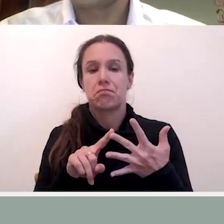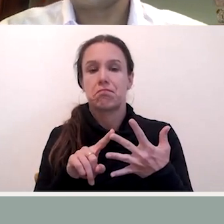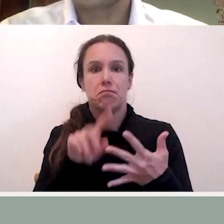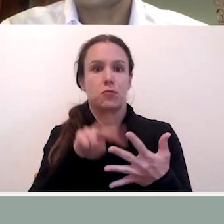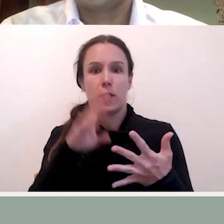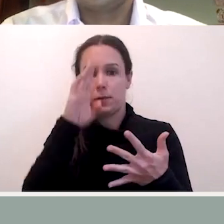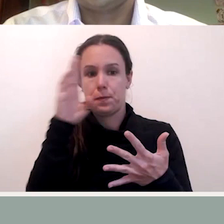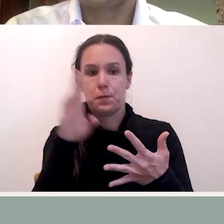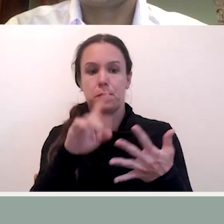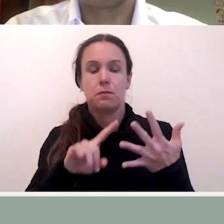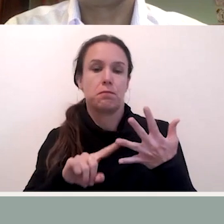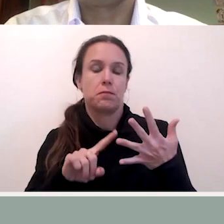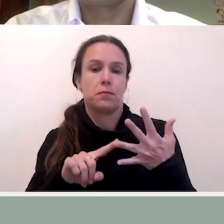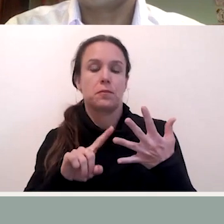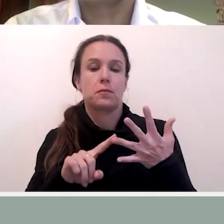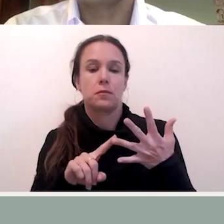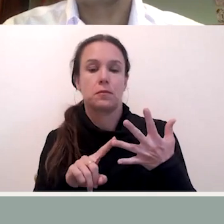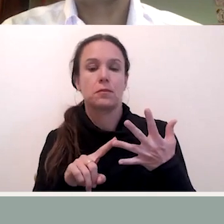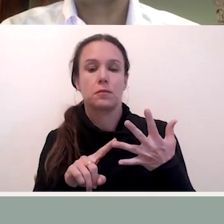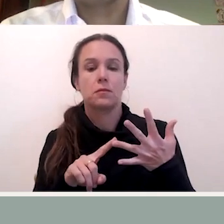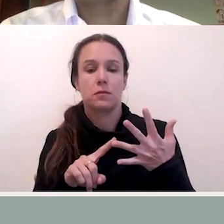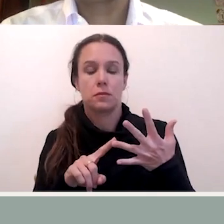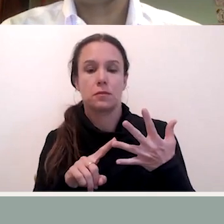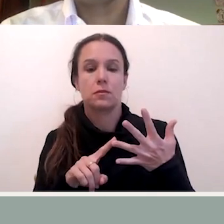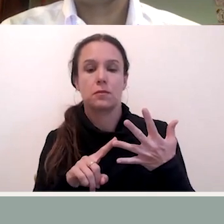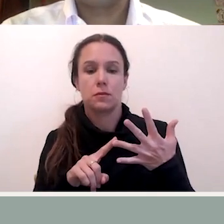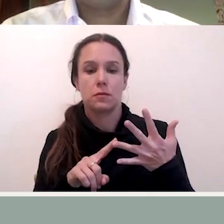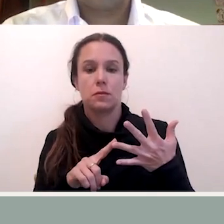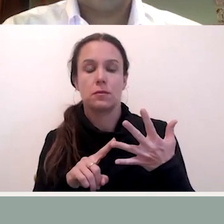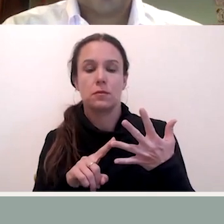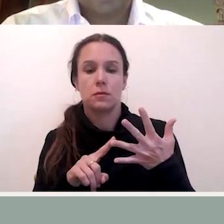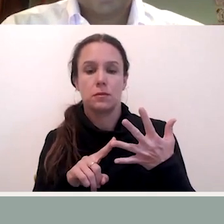higher PFS and PFS rate at 6 and 12 months.